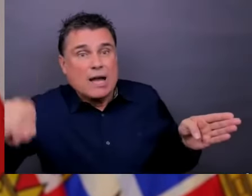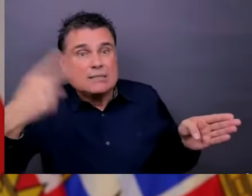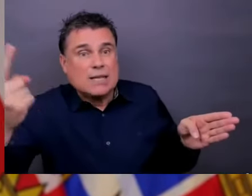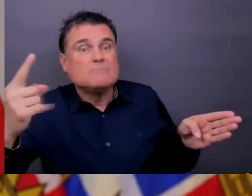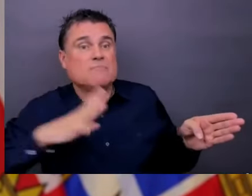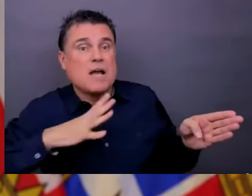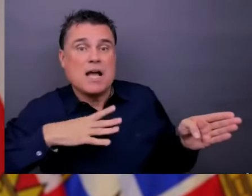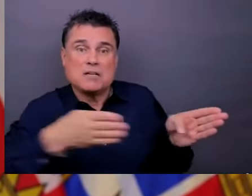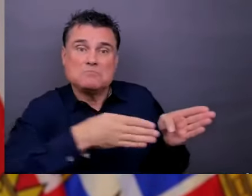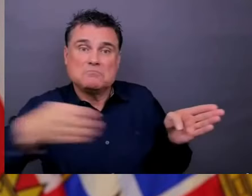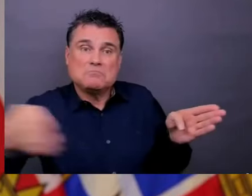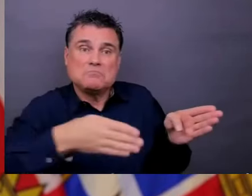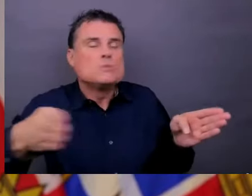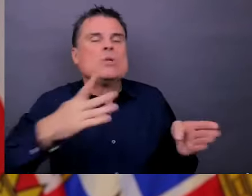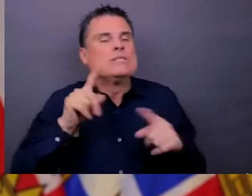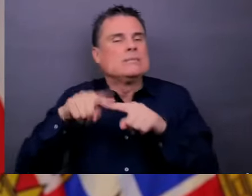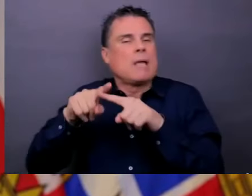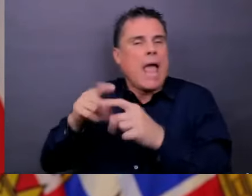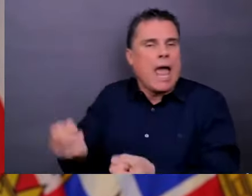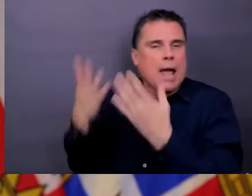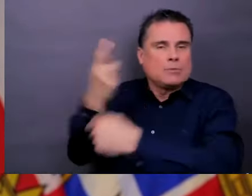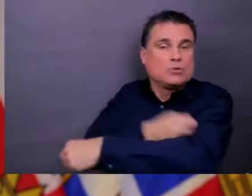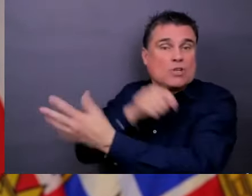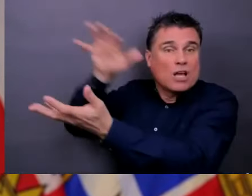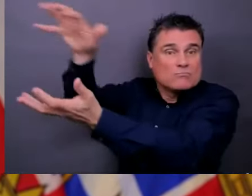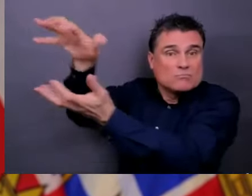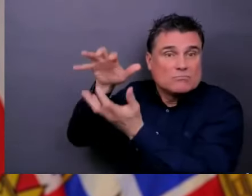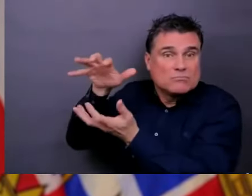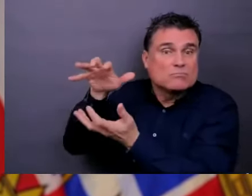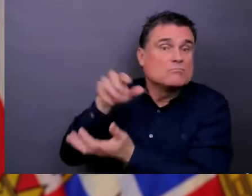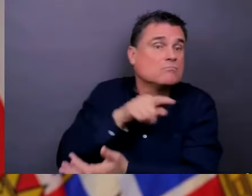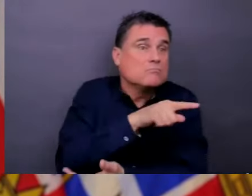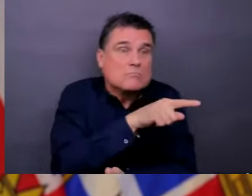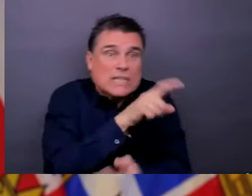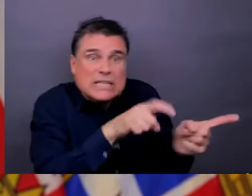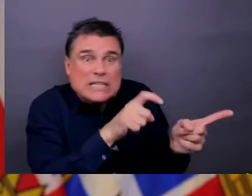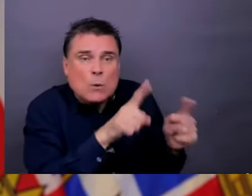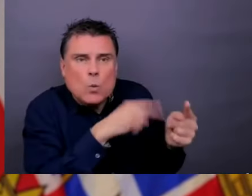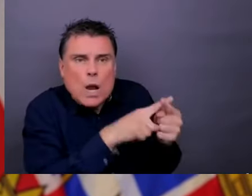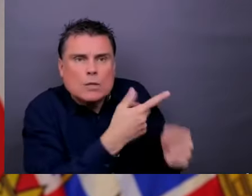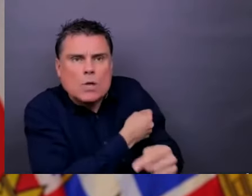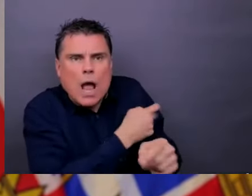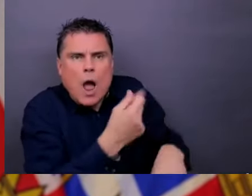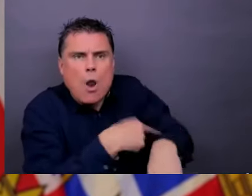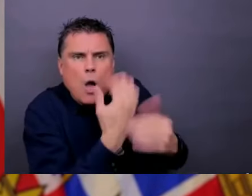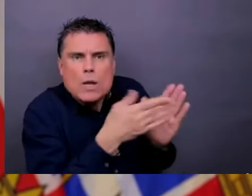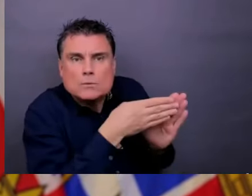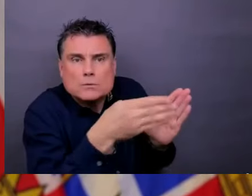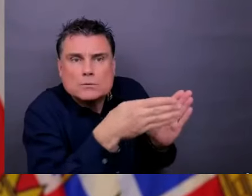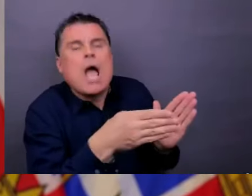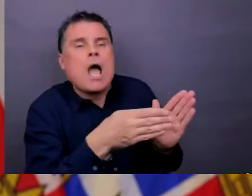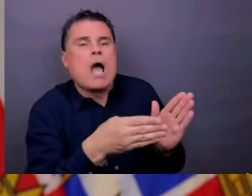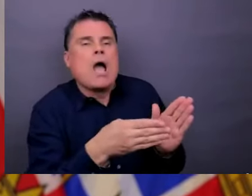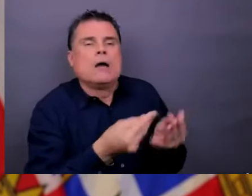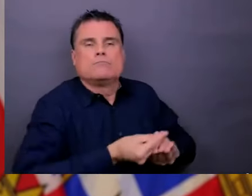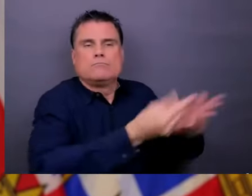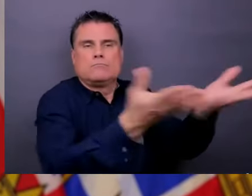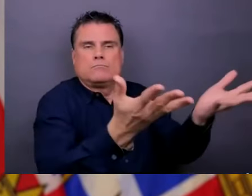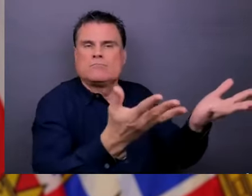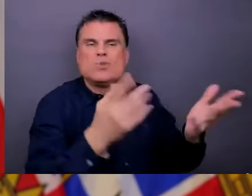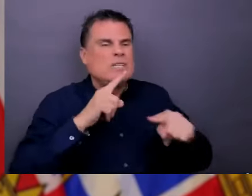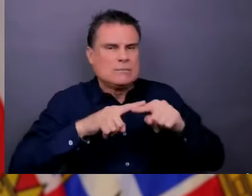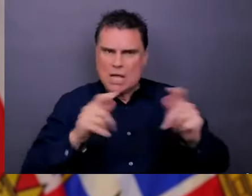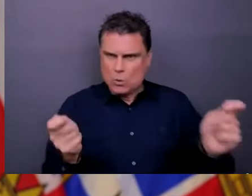Thank you. Next question is from Richard Zisman, Global News. And Dr. Henry, considering how many people in long-term care,